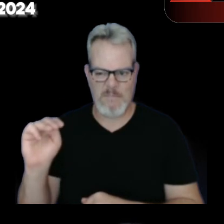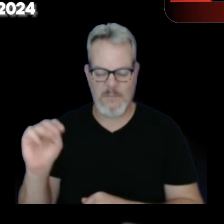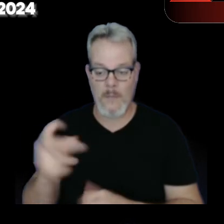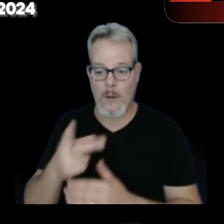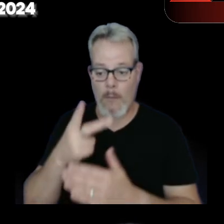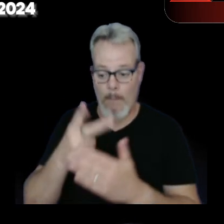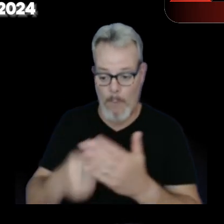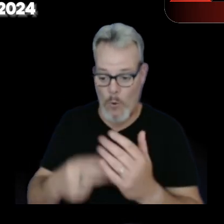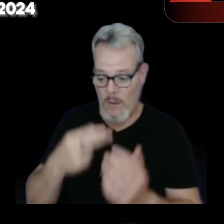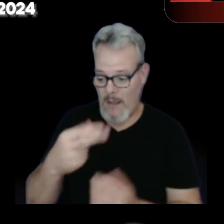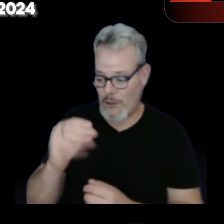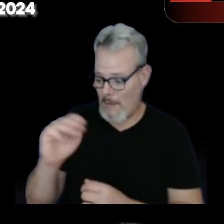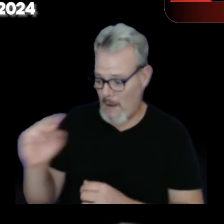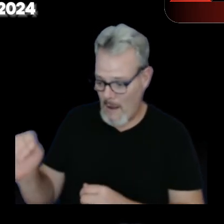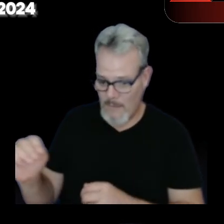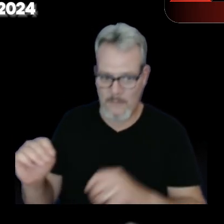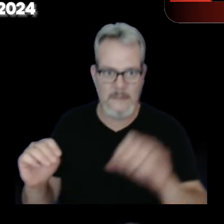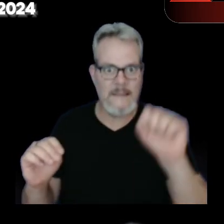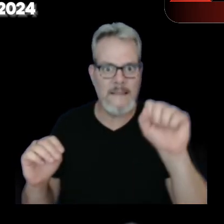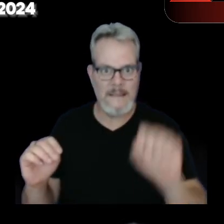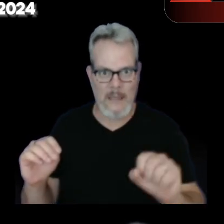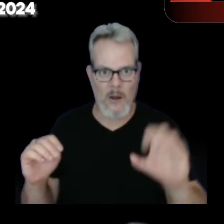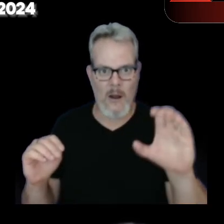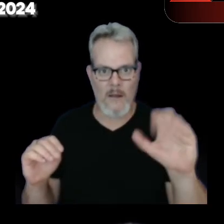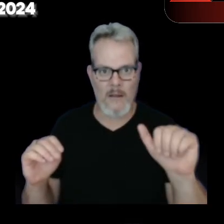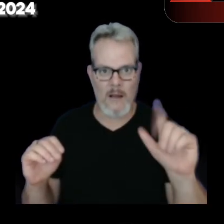the South Caldera areas are all